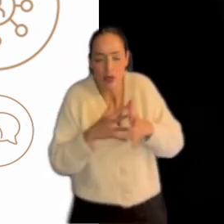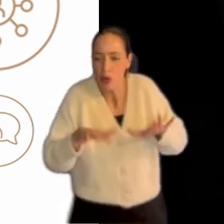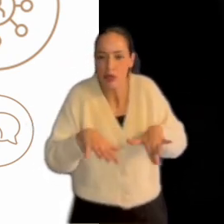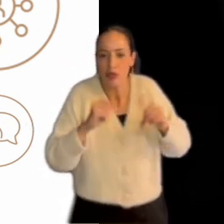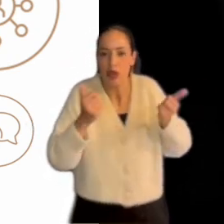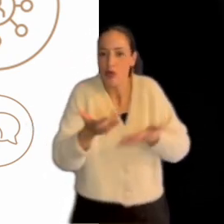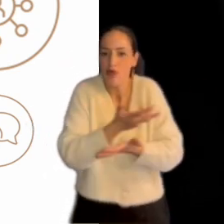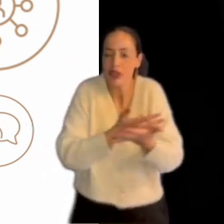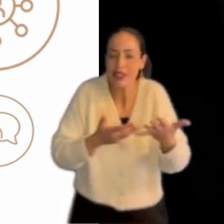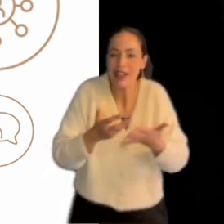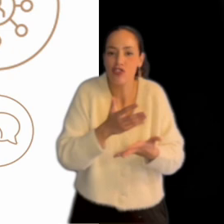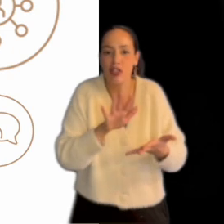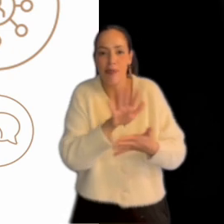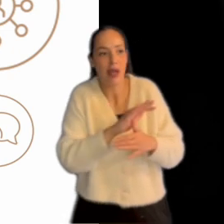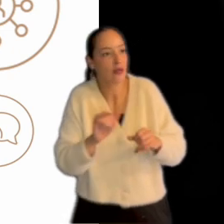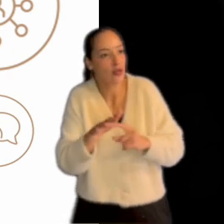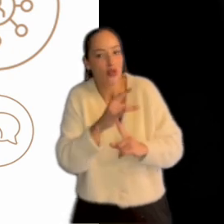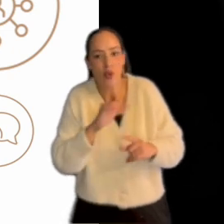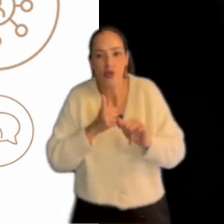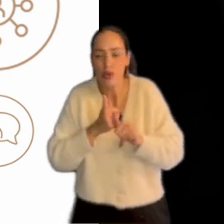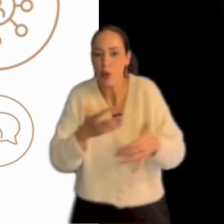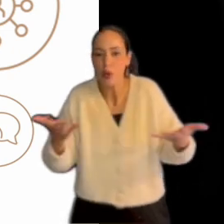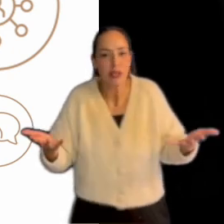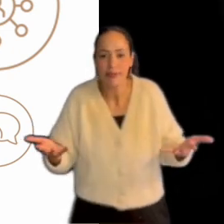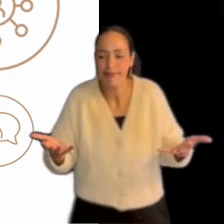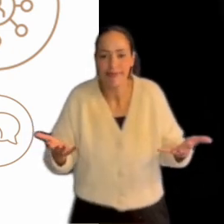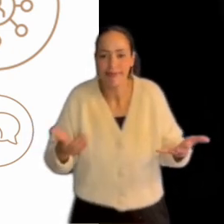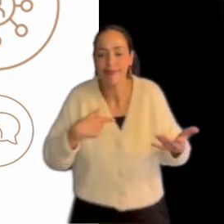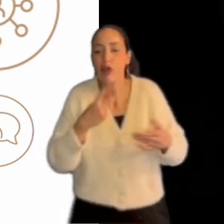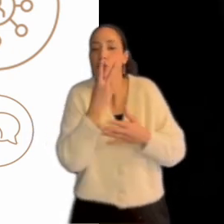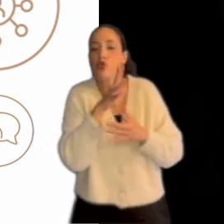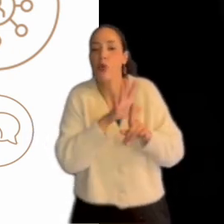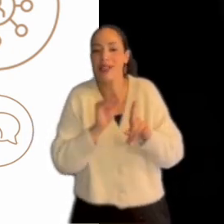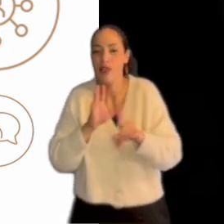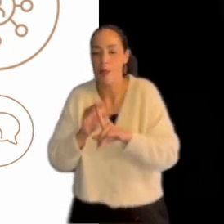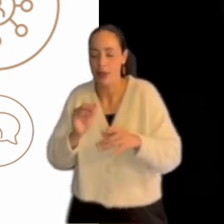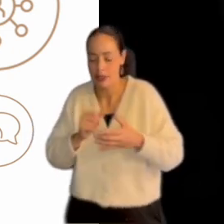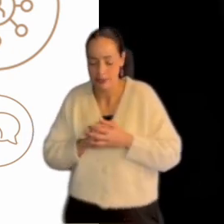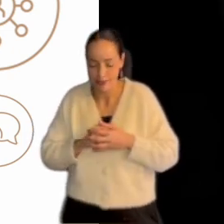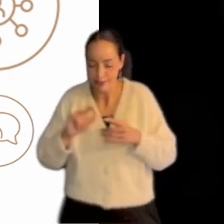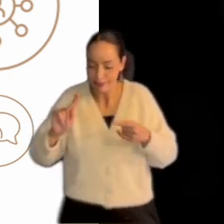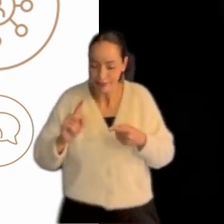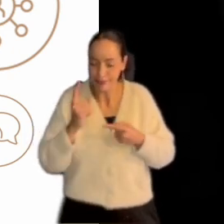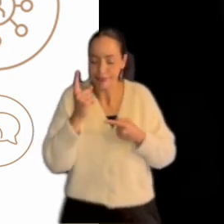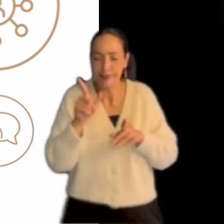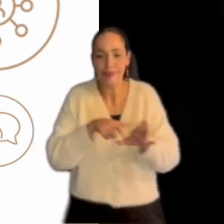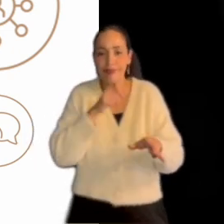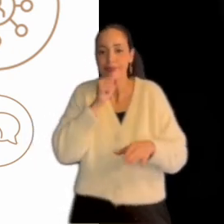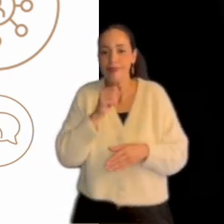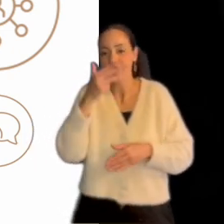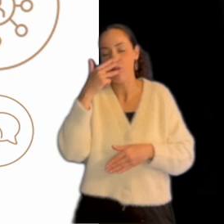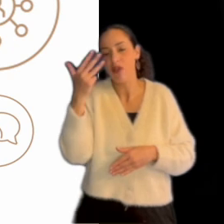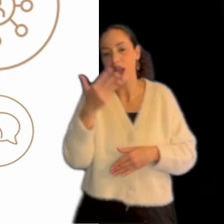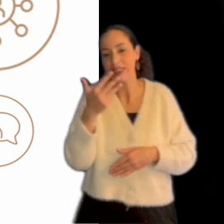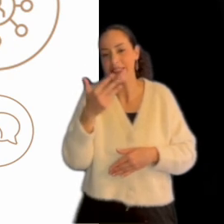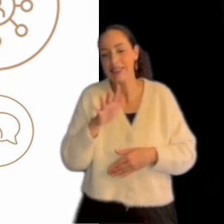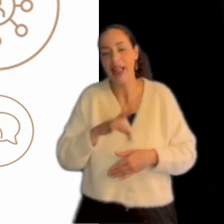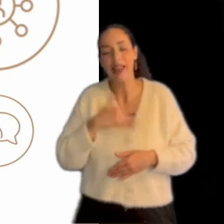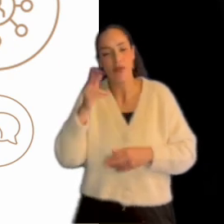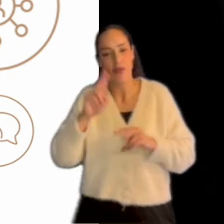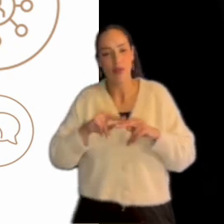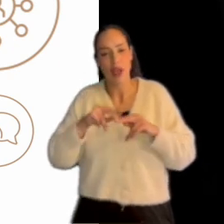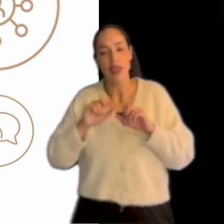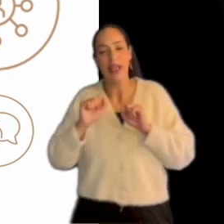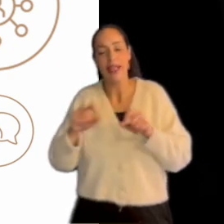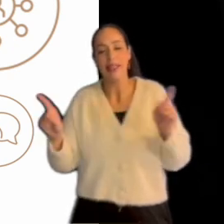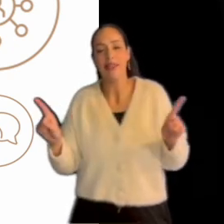age 19, who lived with his father. Both tested positive for COVID and remained at home in isolation. Unfortunately, his father